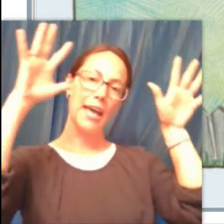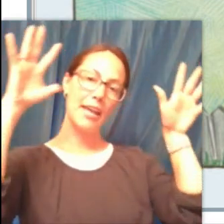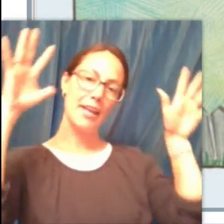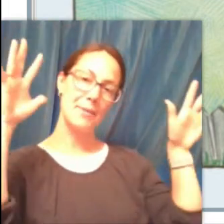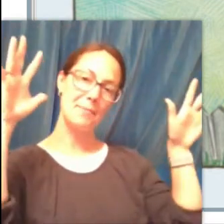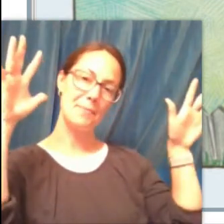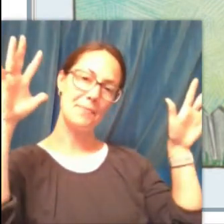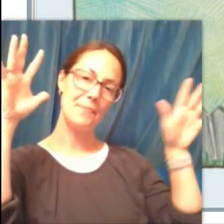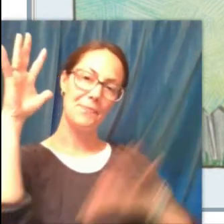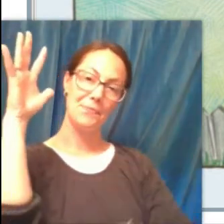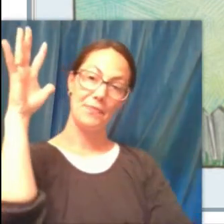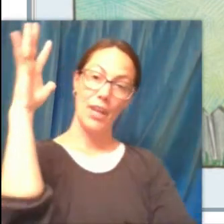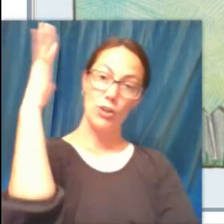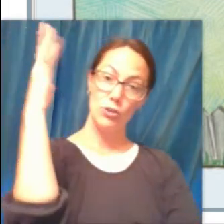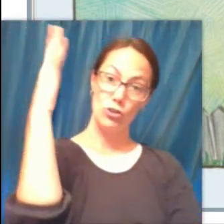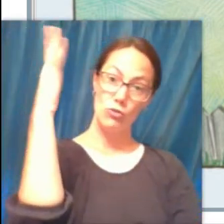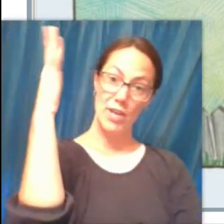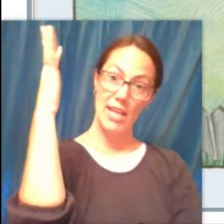sky,